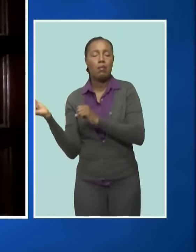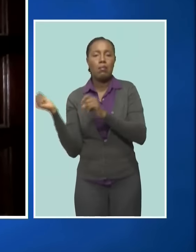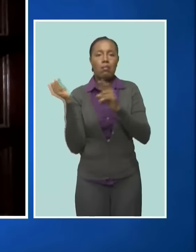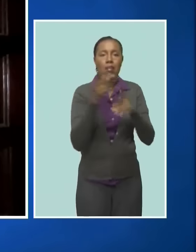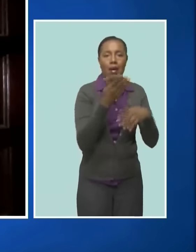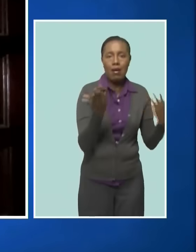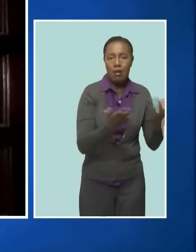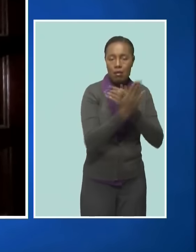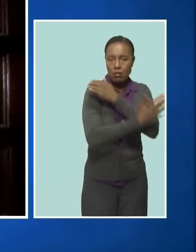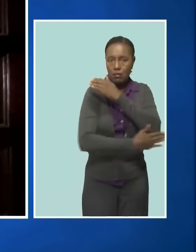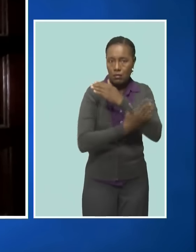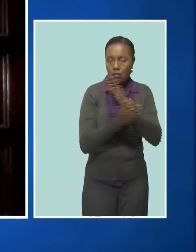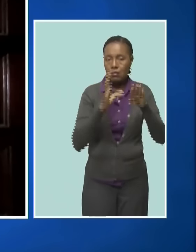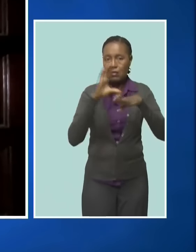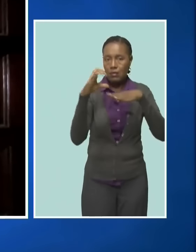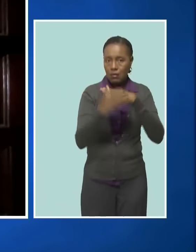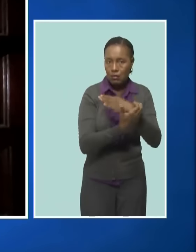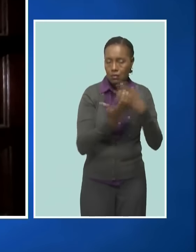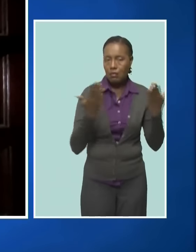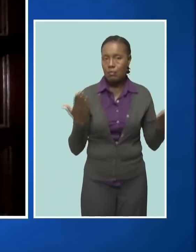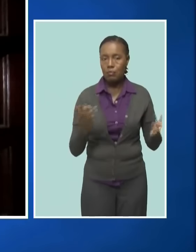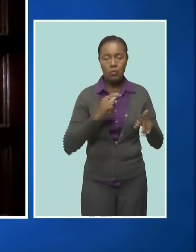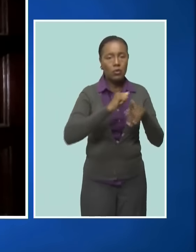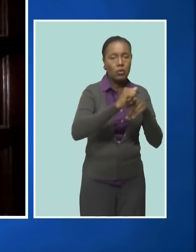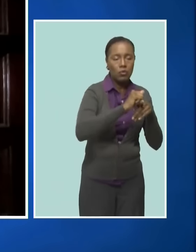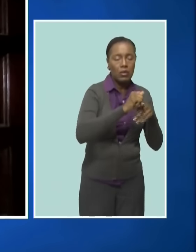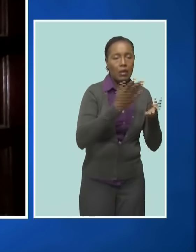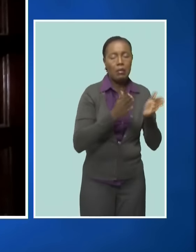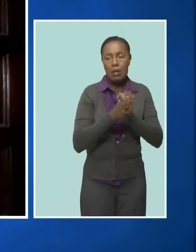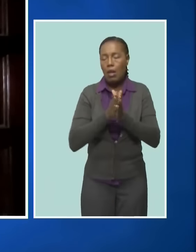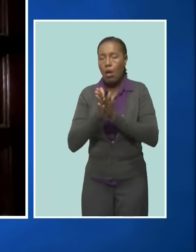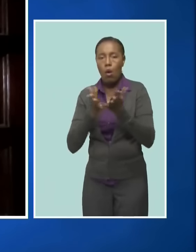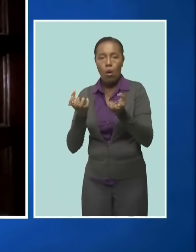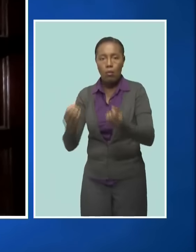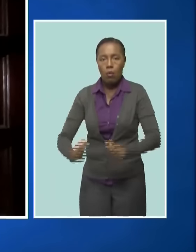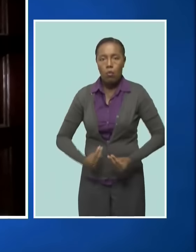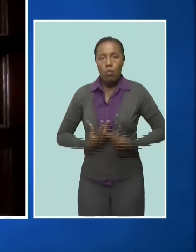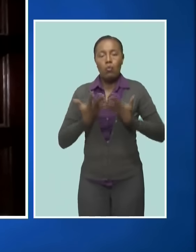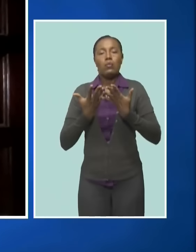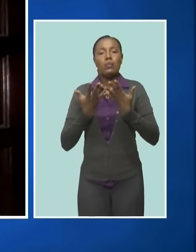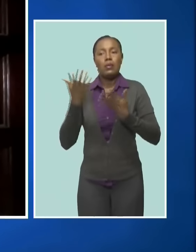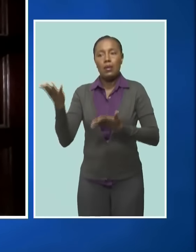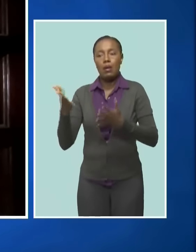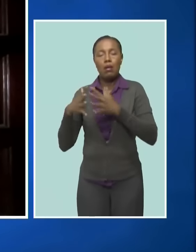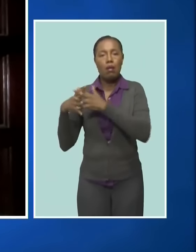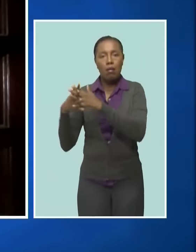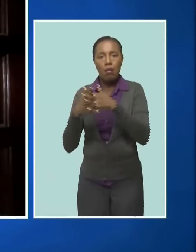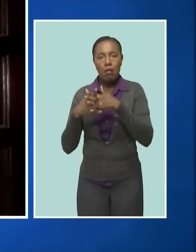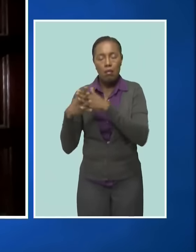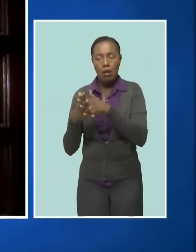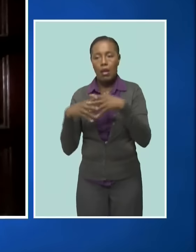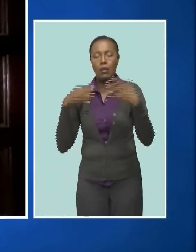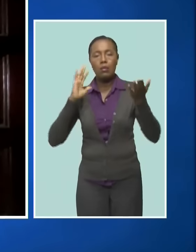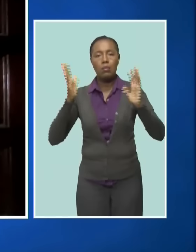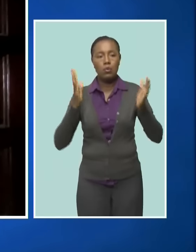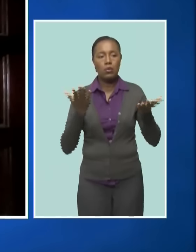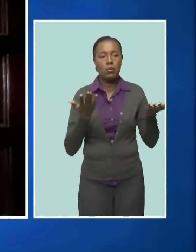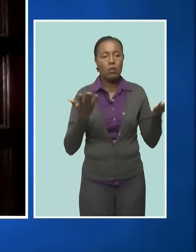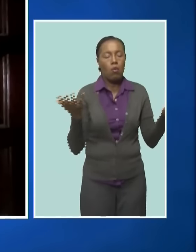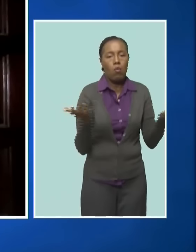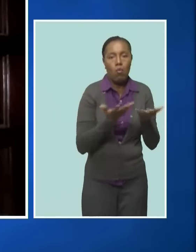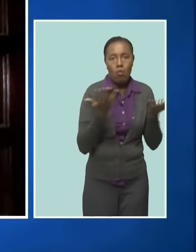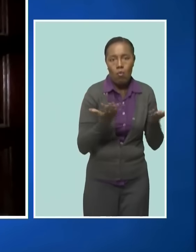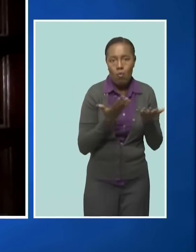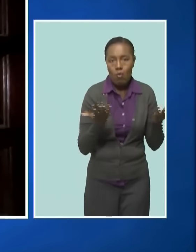here seem to be inspired by what is American as opposed to what is indigenous or